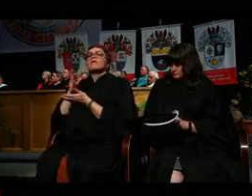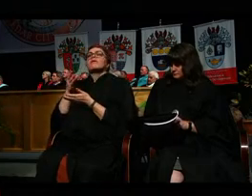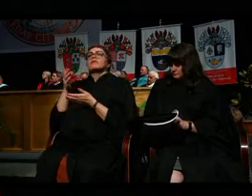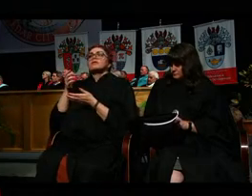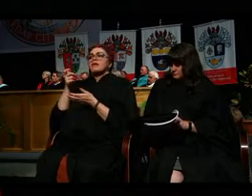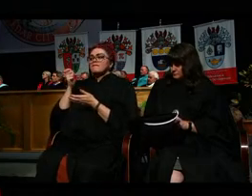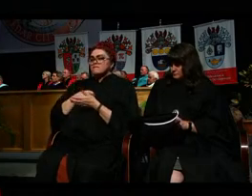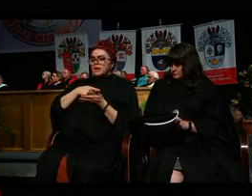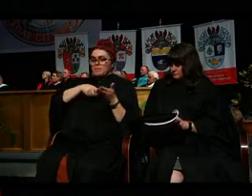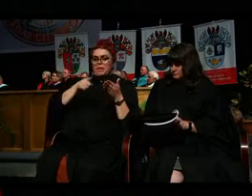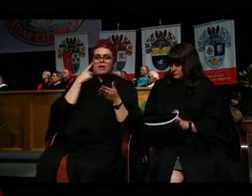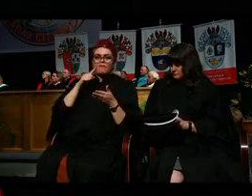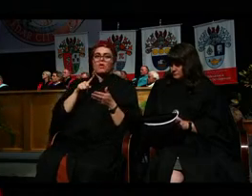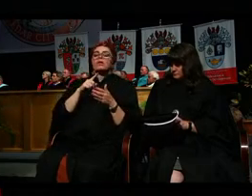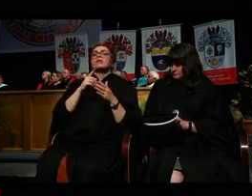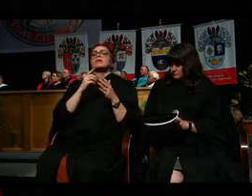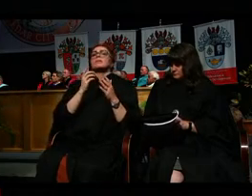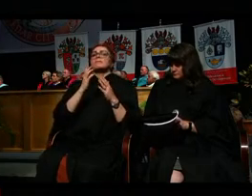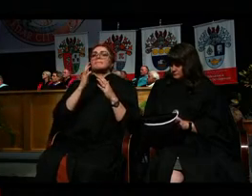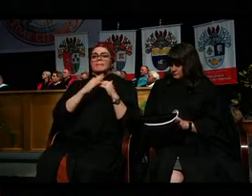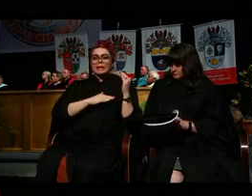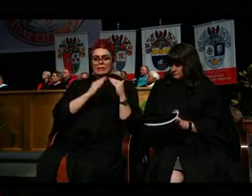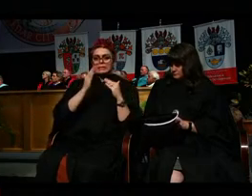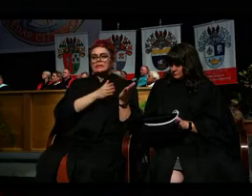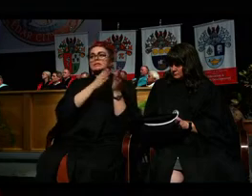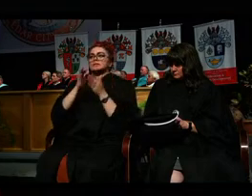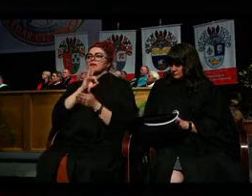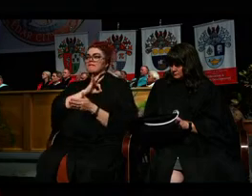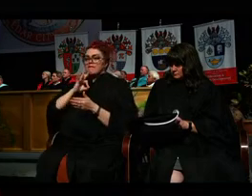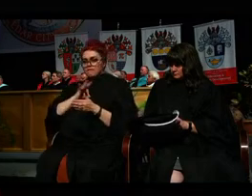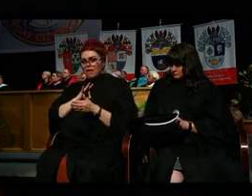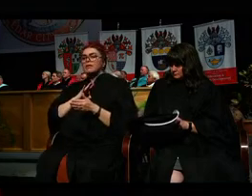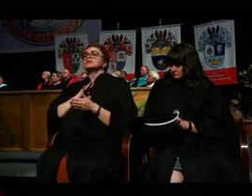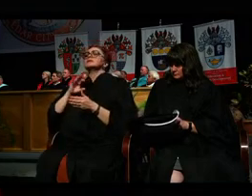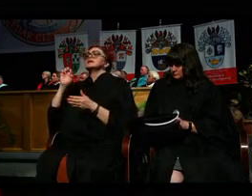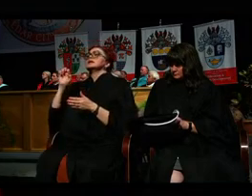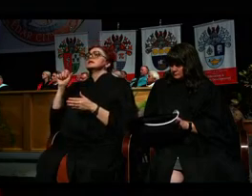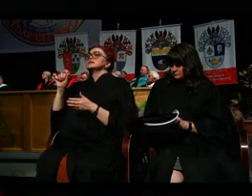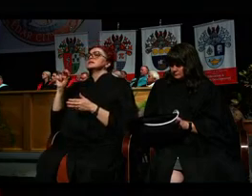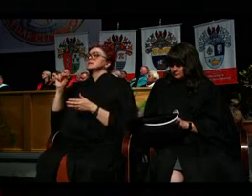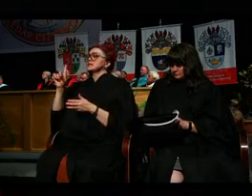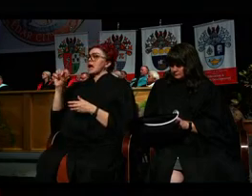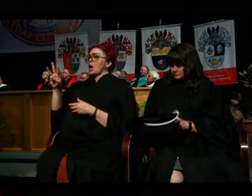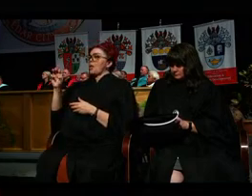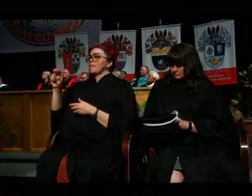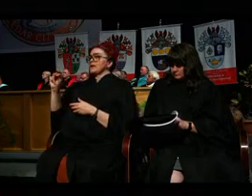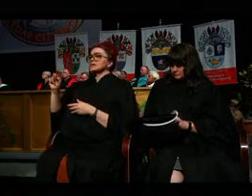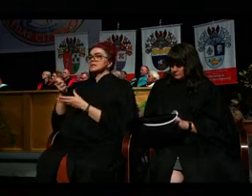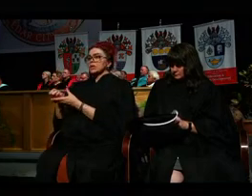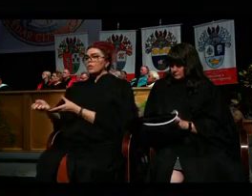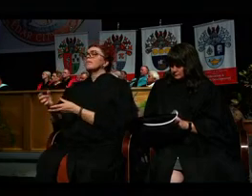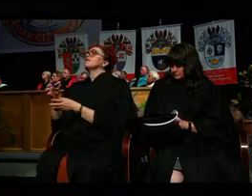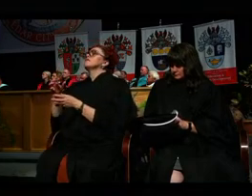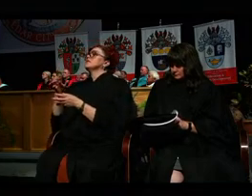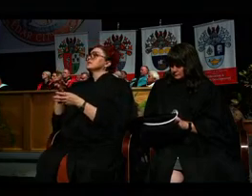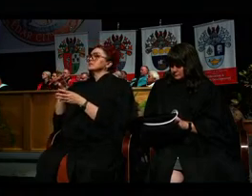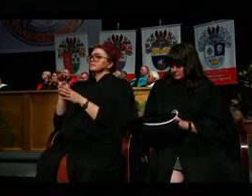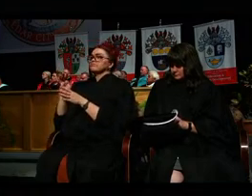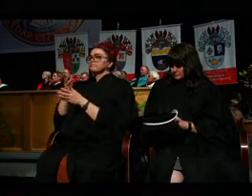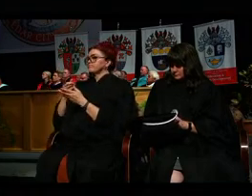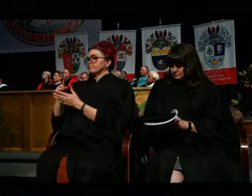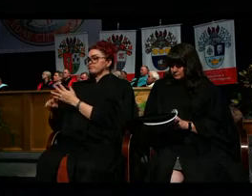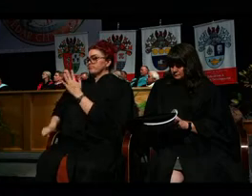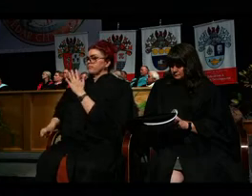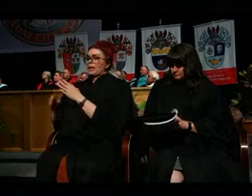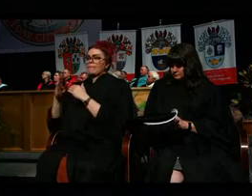facilities, faculty, endowments, scholarships, equipment, and programs. I'm eager to engage our advisory boards and enlist our alumni and